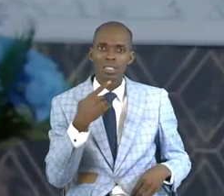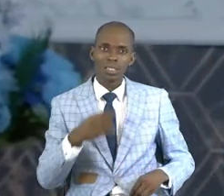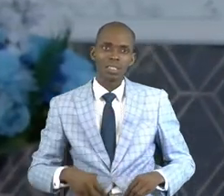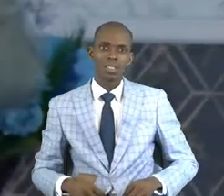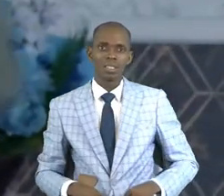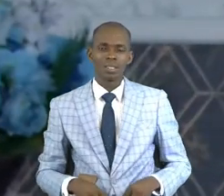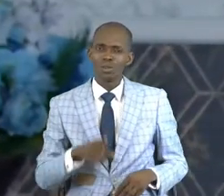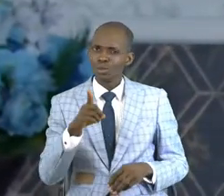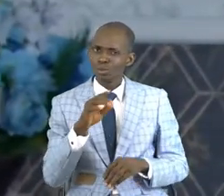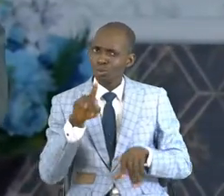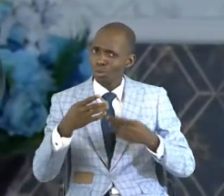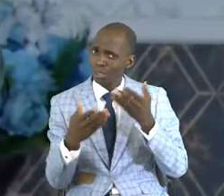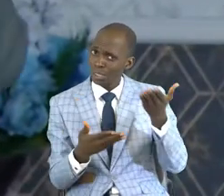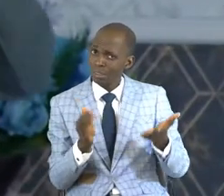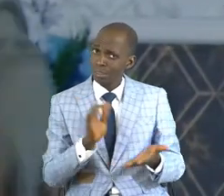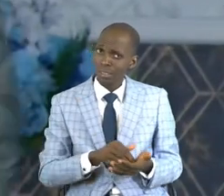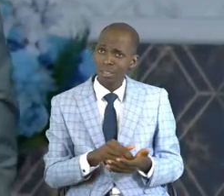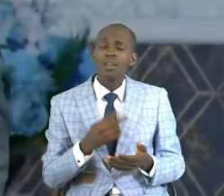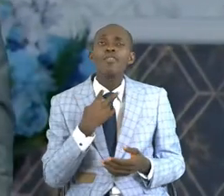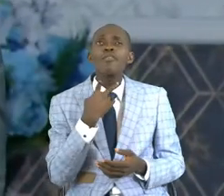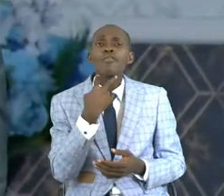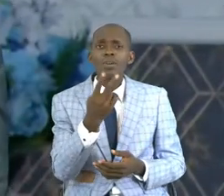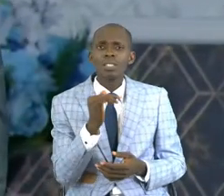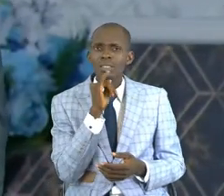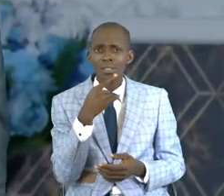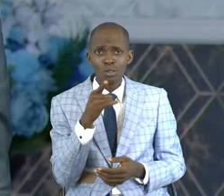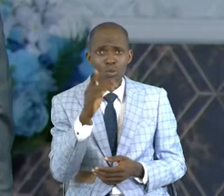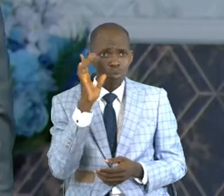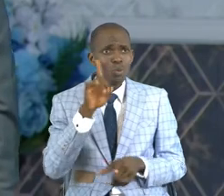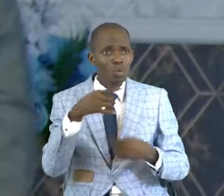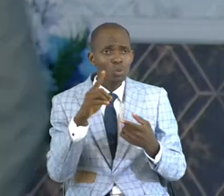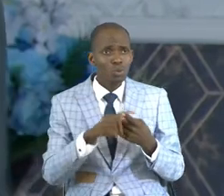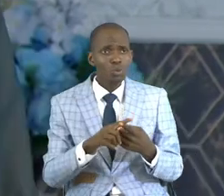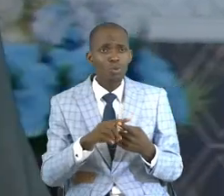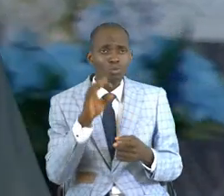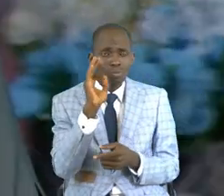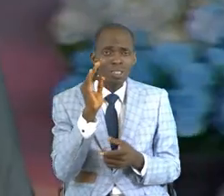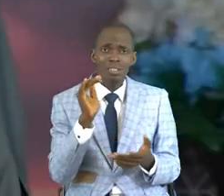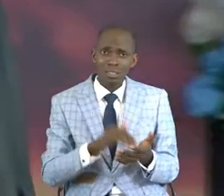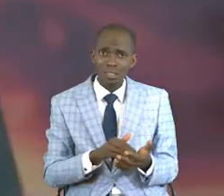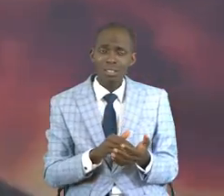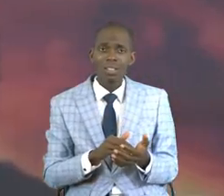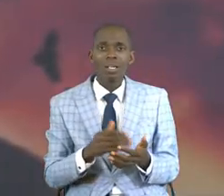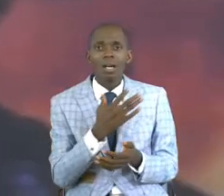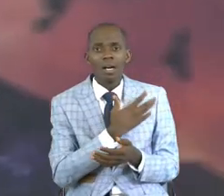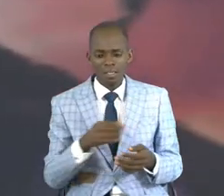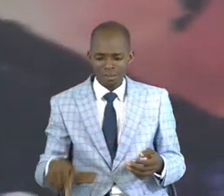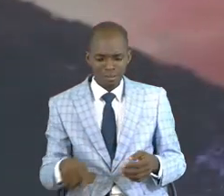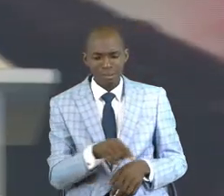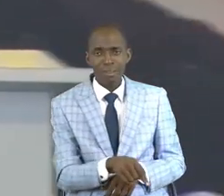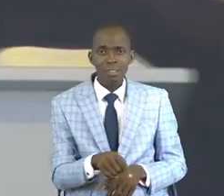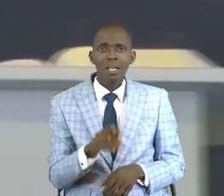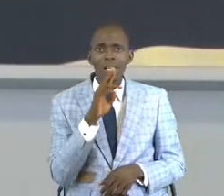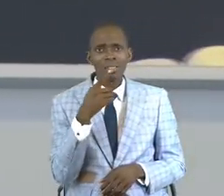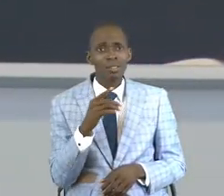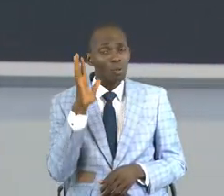again? The voice is saying, are you going to exert that voice again? And the legs are saying, are you going to be